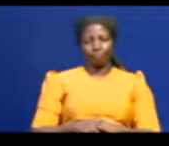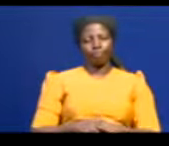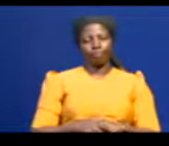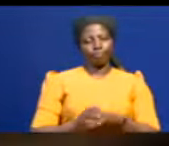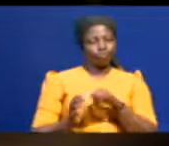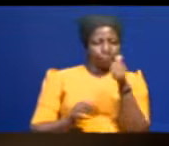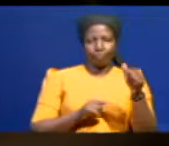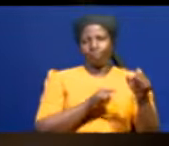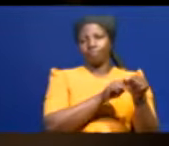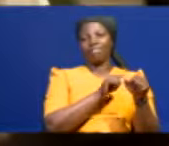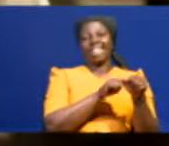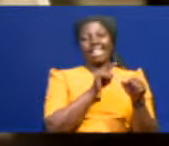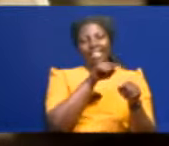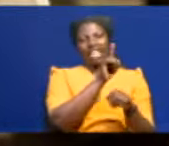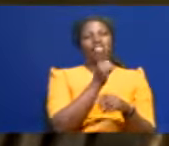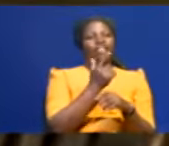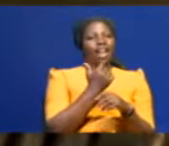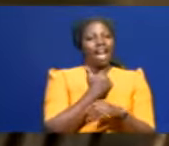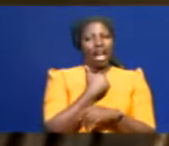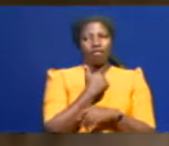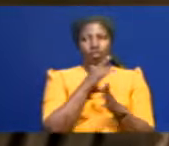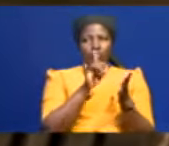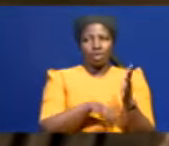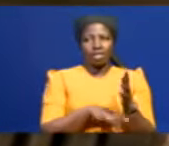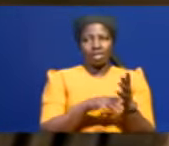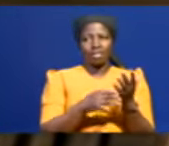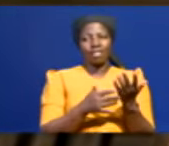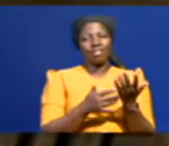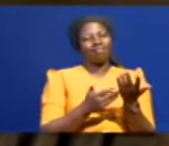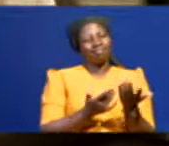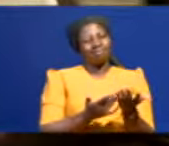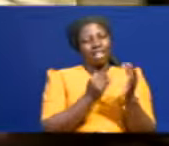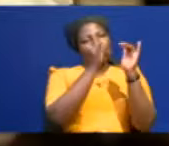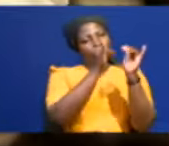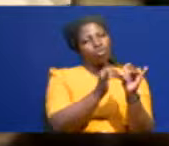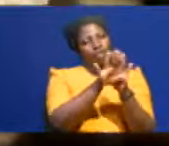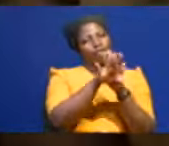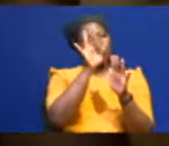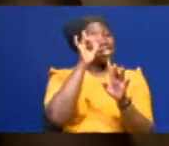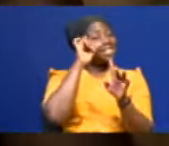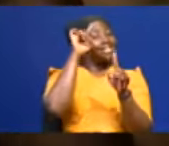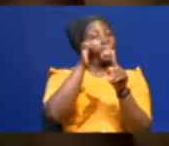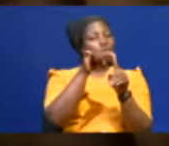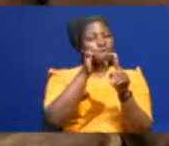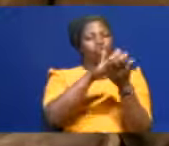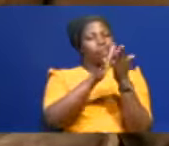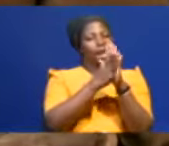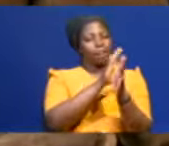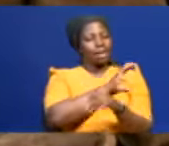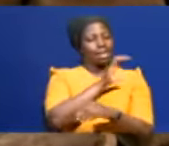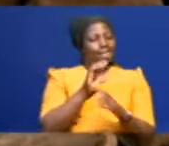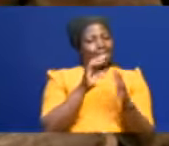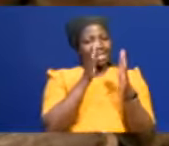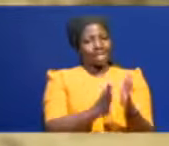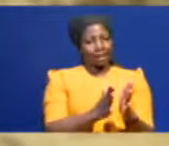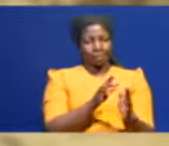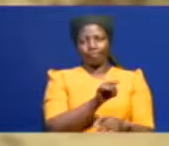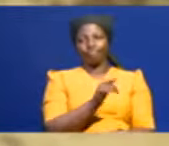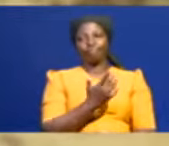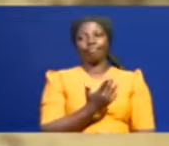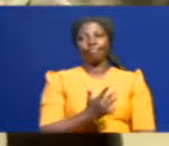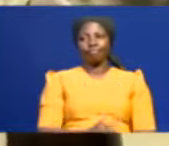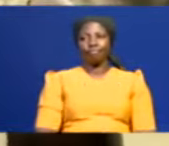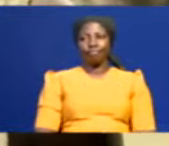On the other hand, he is faced with the allure of a newfound purpose, Christianity.